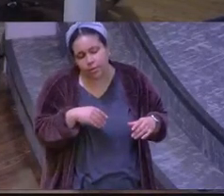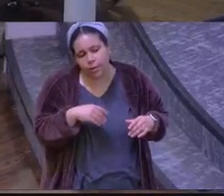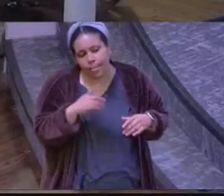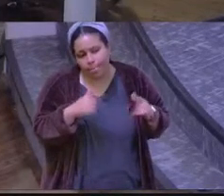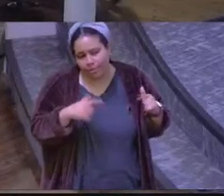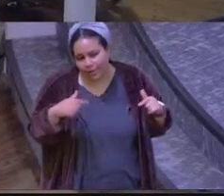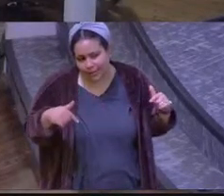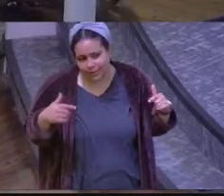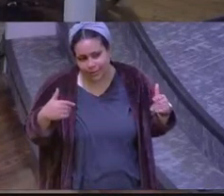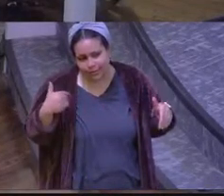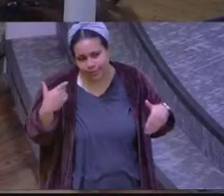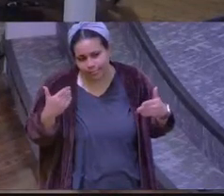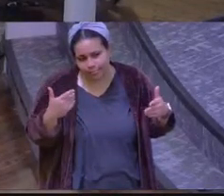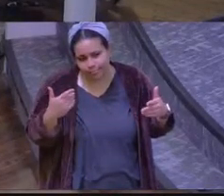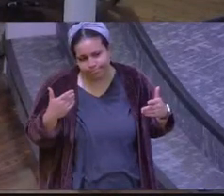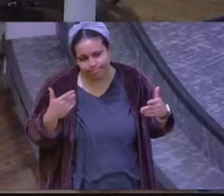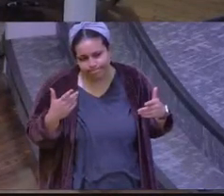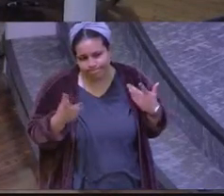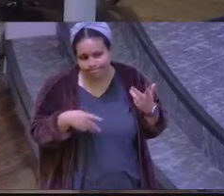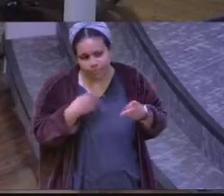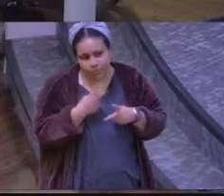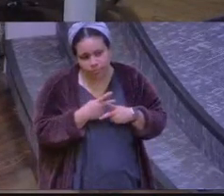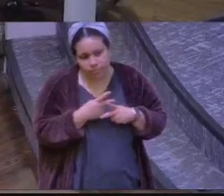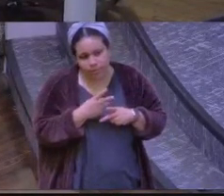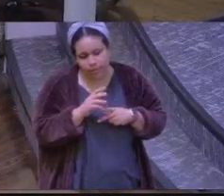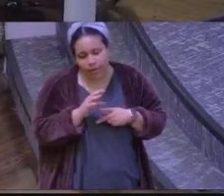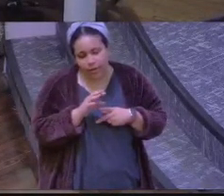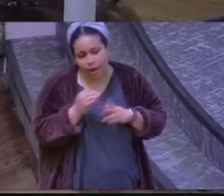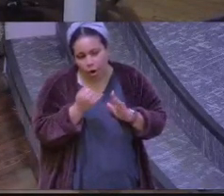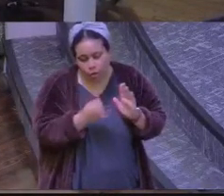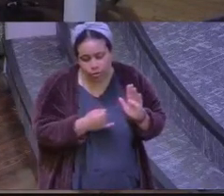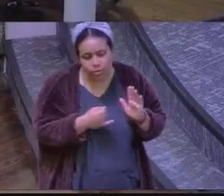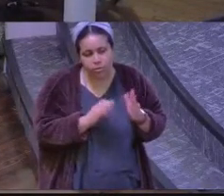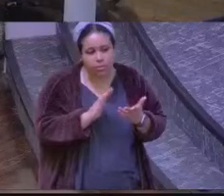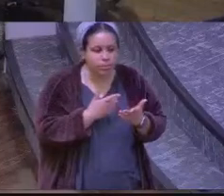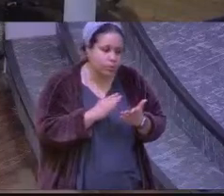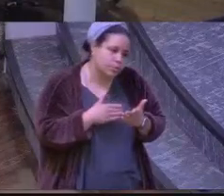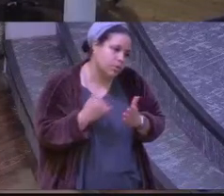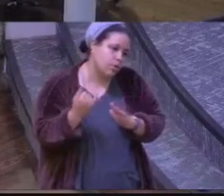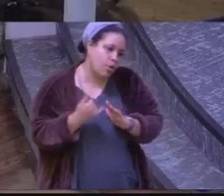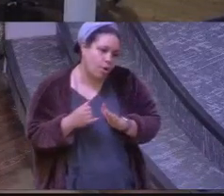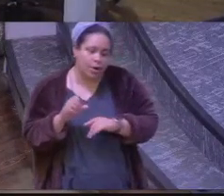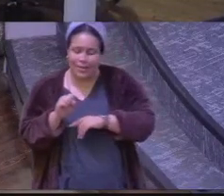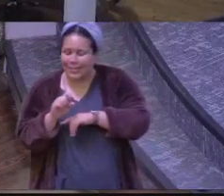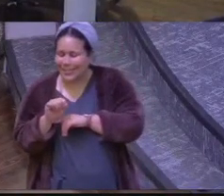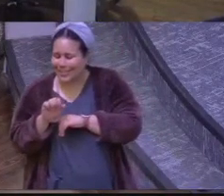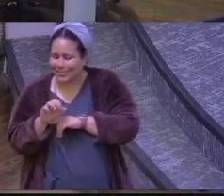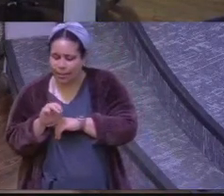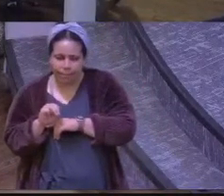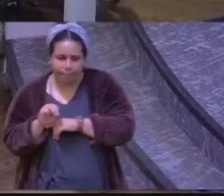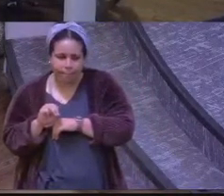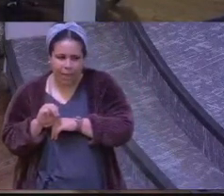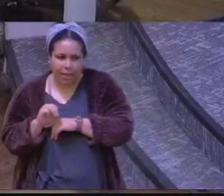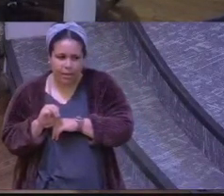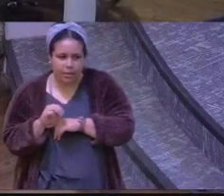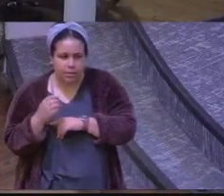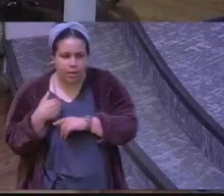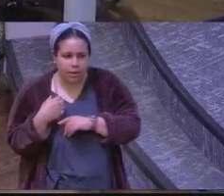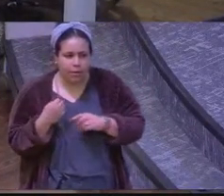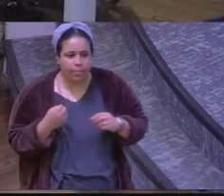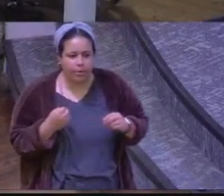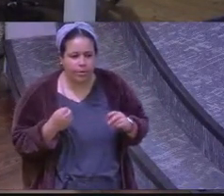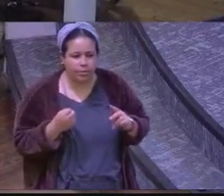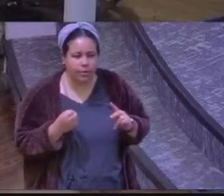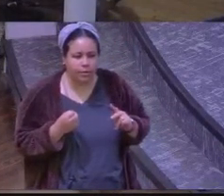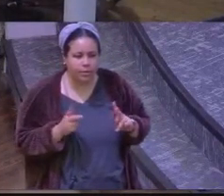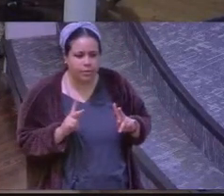various forms of fine arts, such as music and art and STEM, so that they are having an opportunity